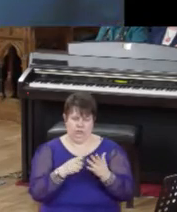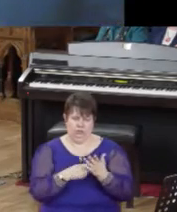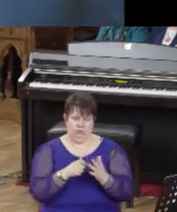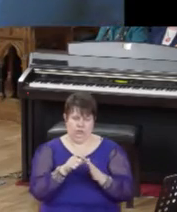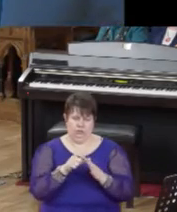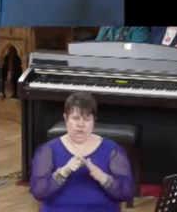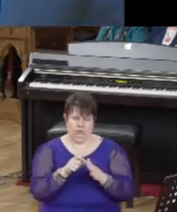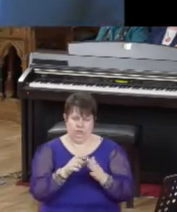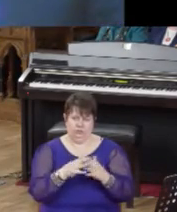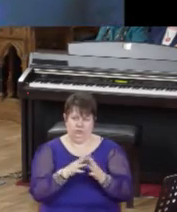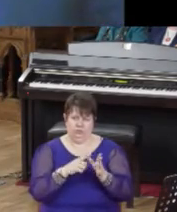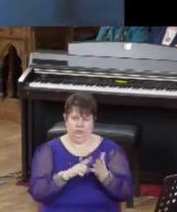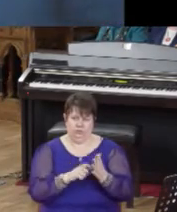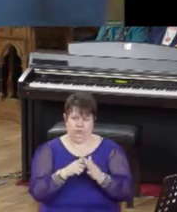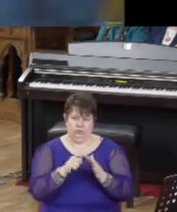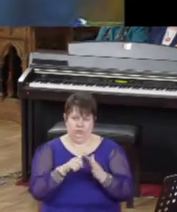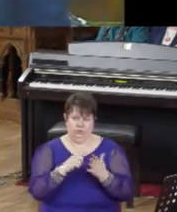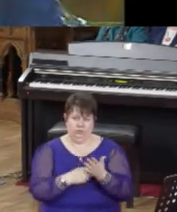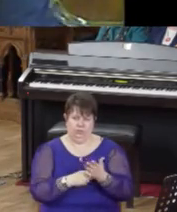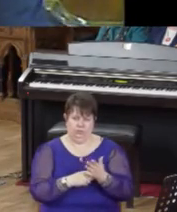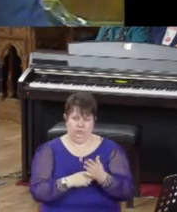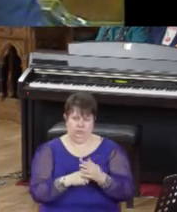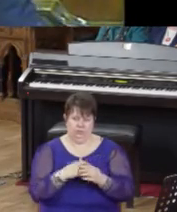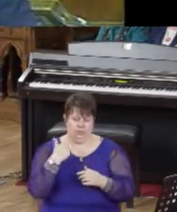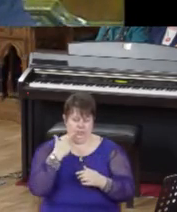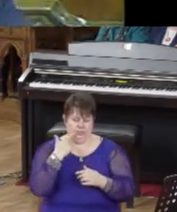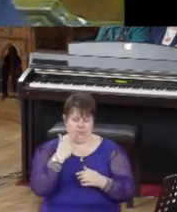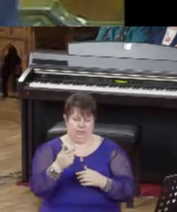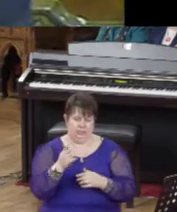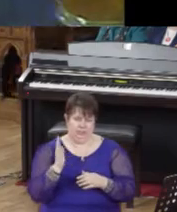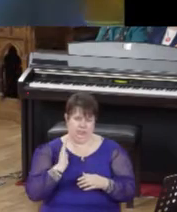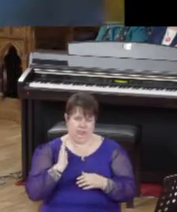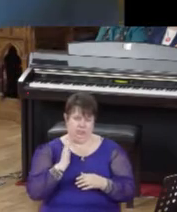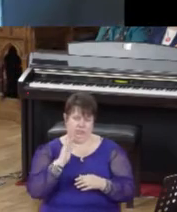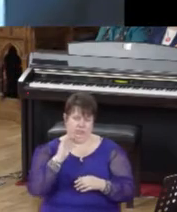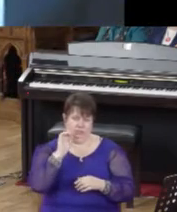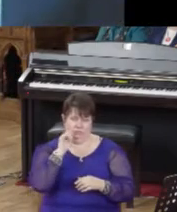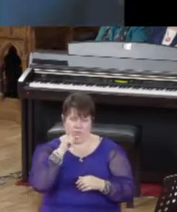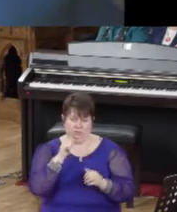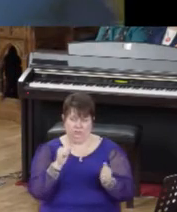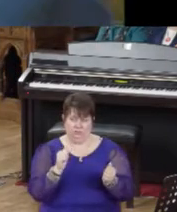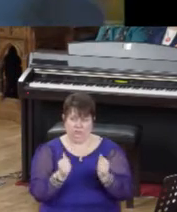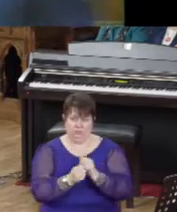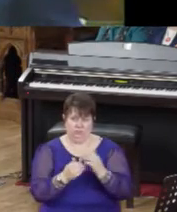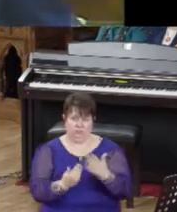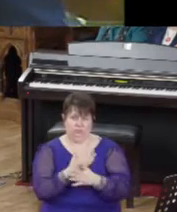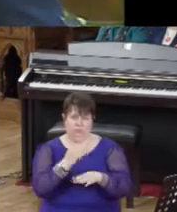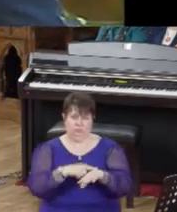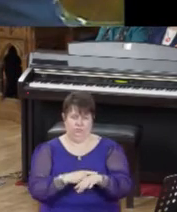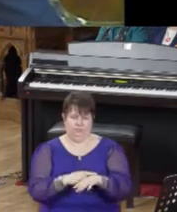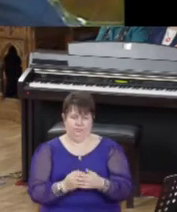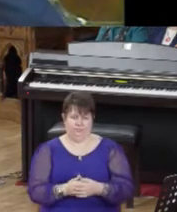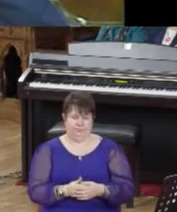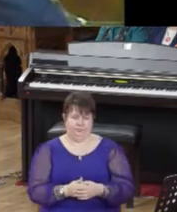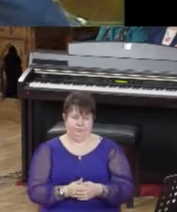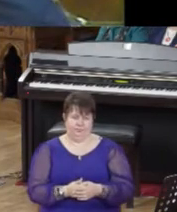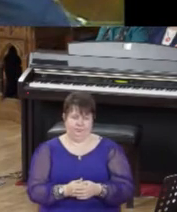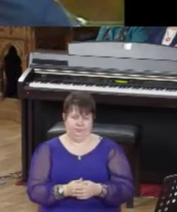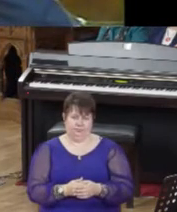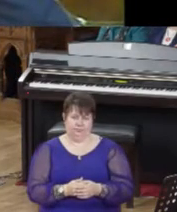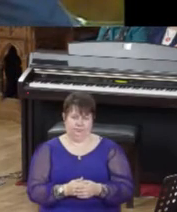So, come back again next Sunday. It will be a superb time for us again.